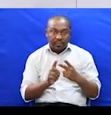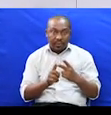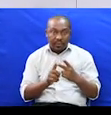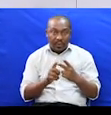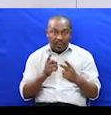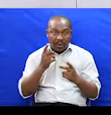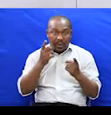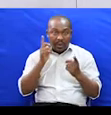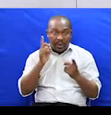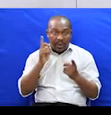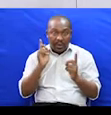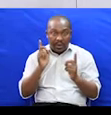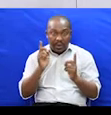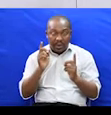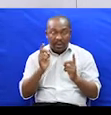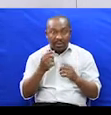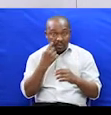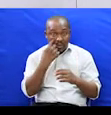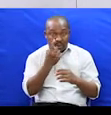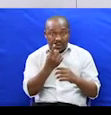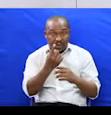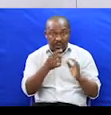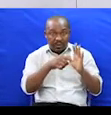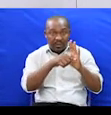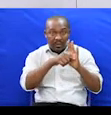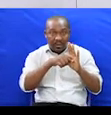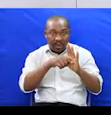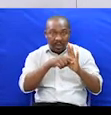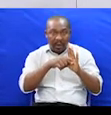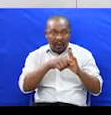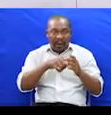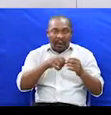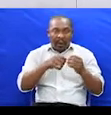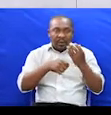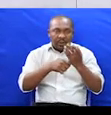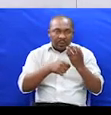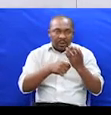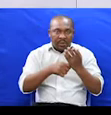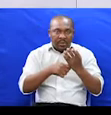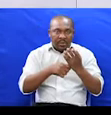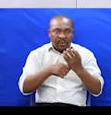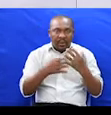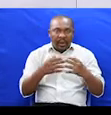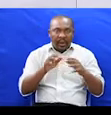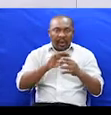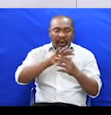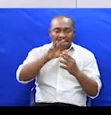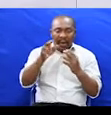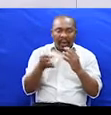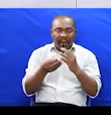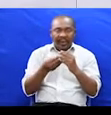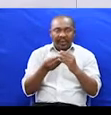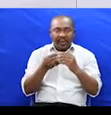green you see is a negative charge. So the whole sphere